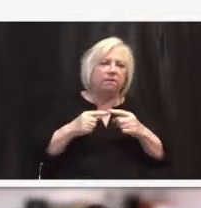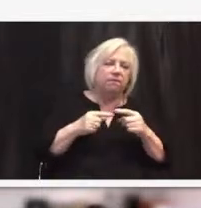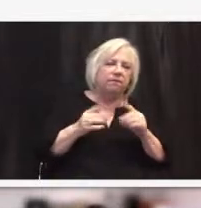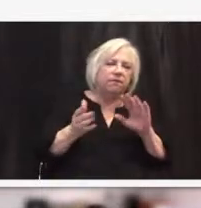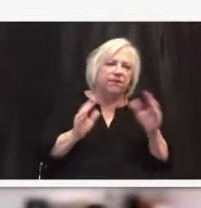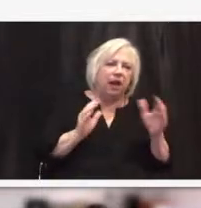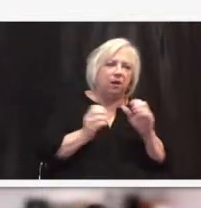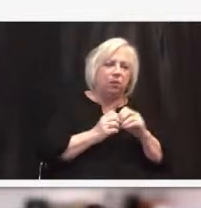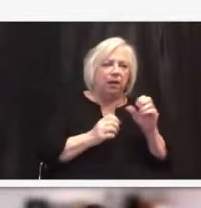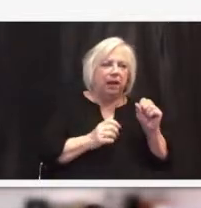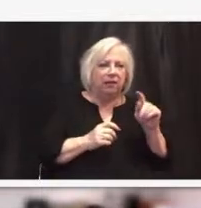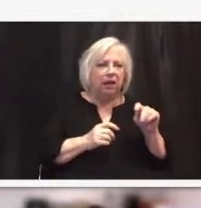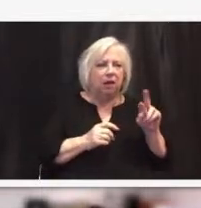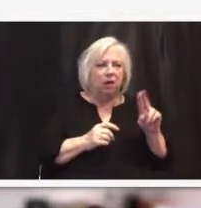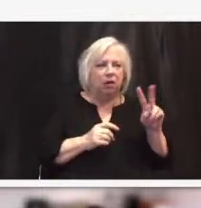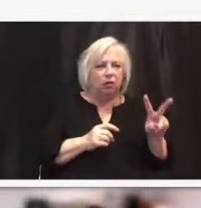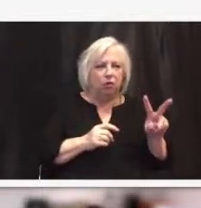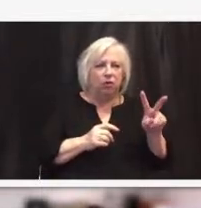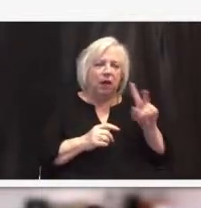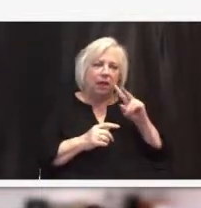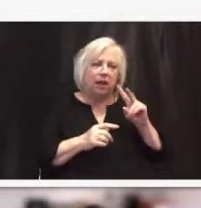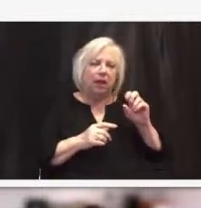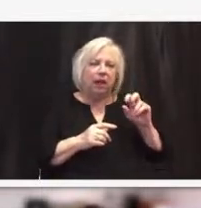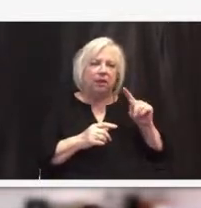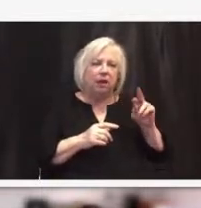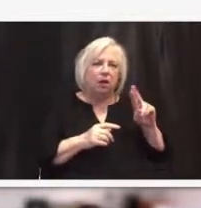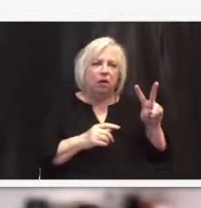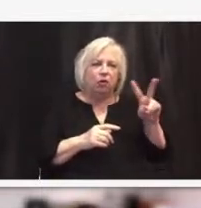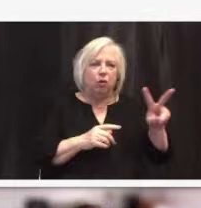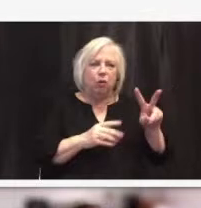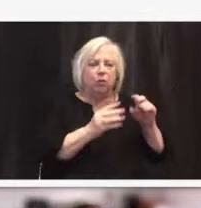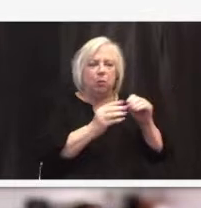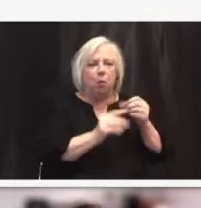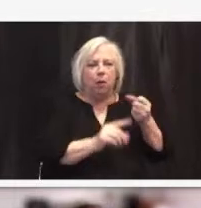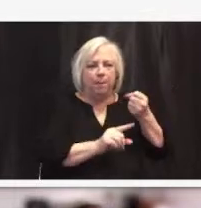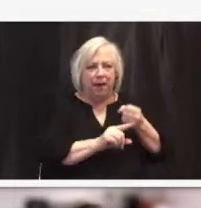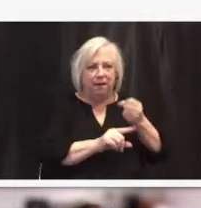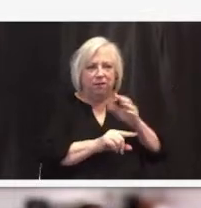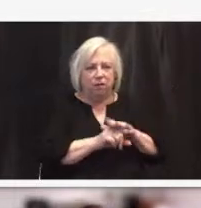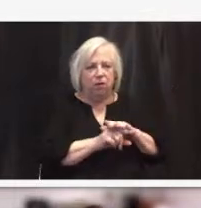STR2s are maybe more impactful on the character of the neighborhood.